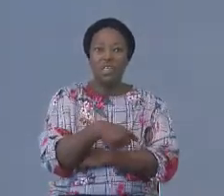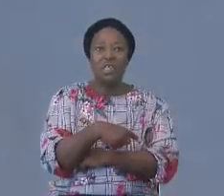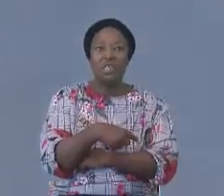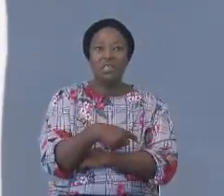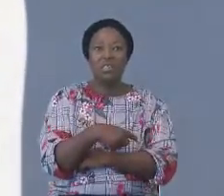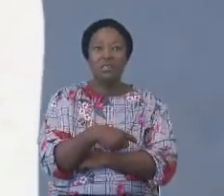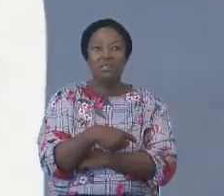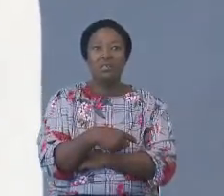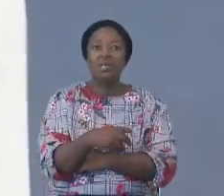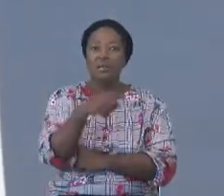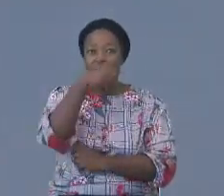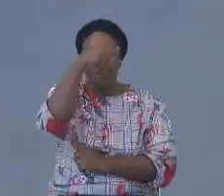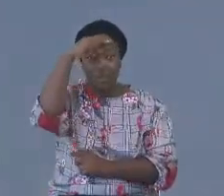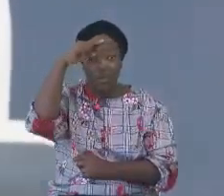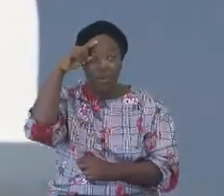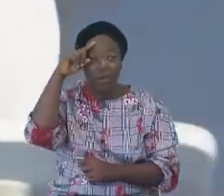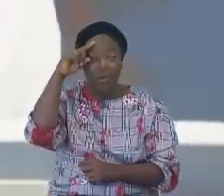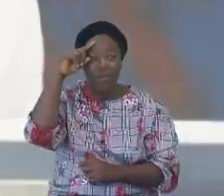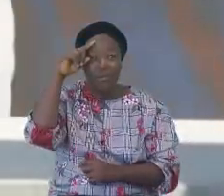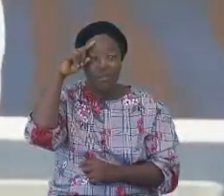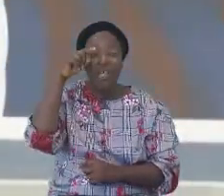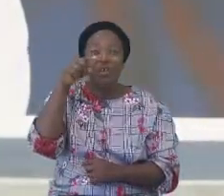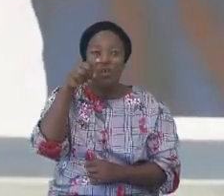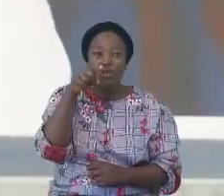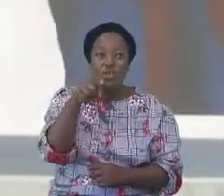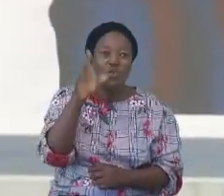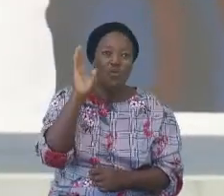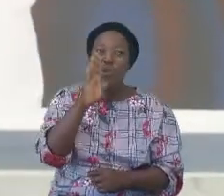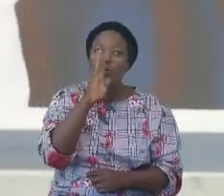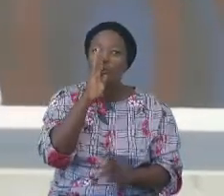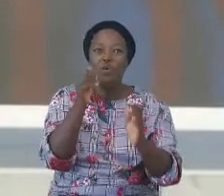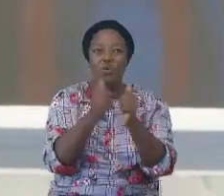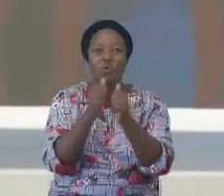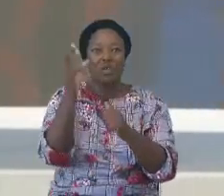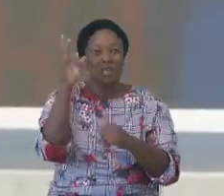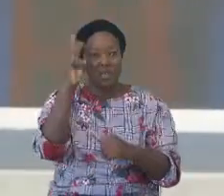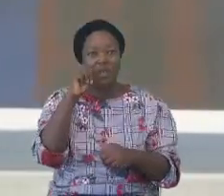be written in the book of life today,